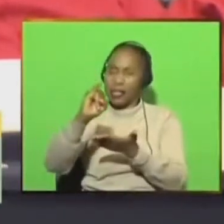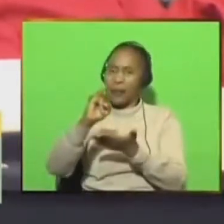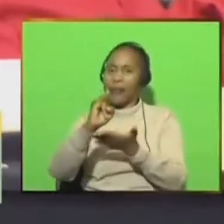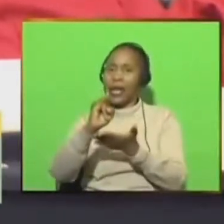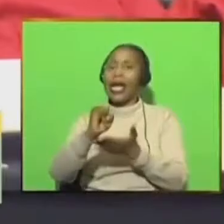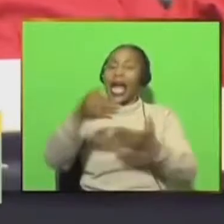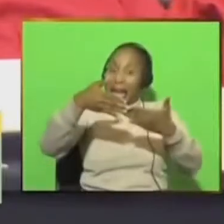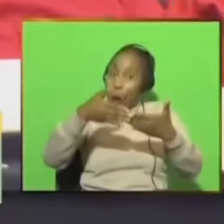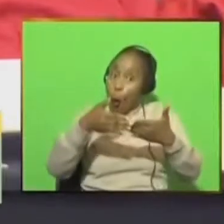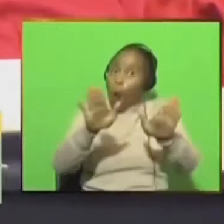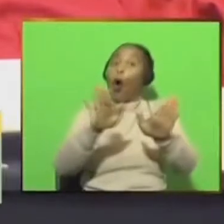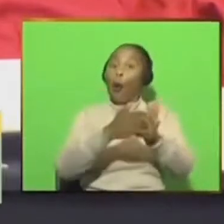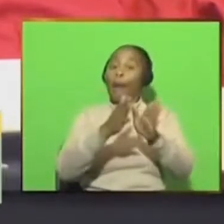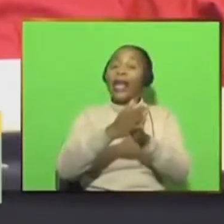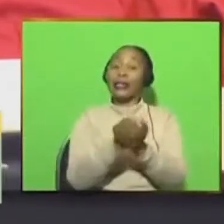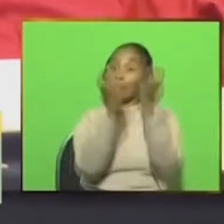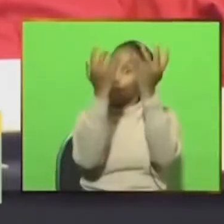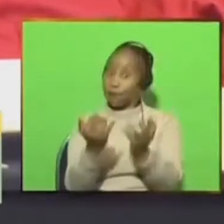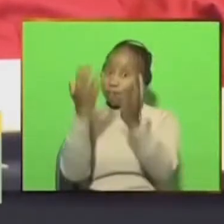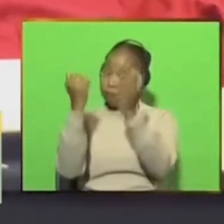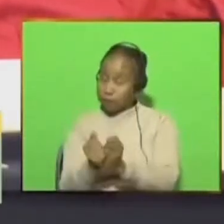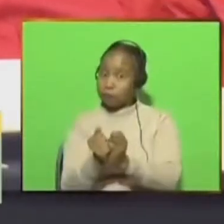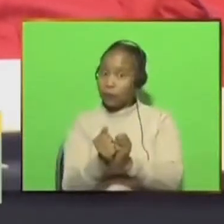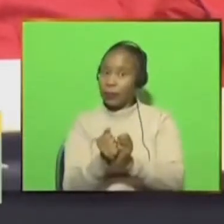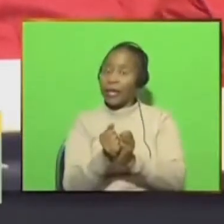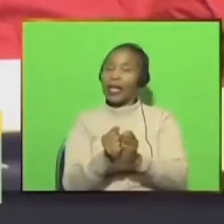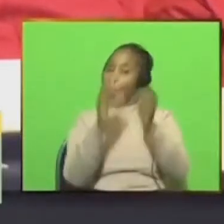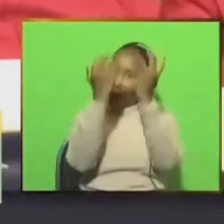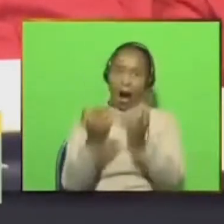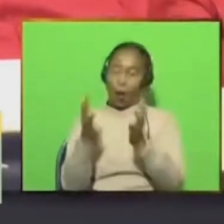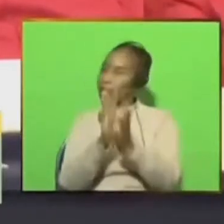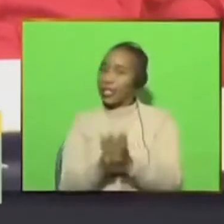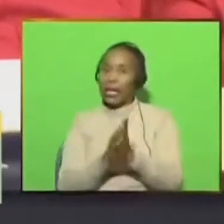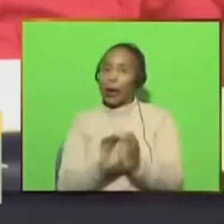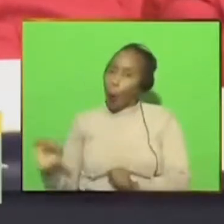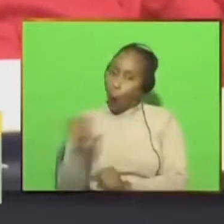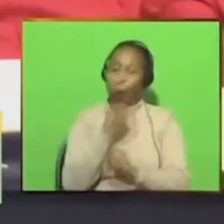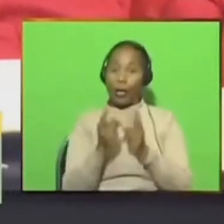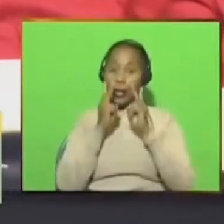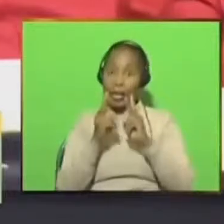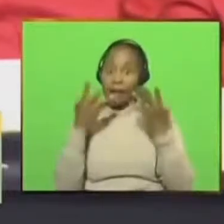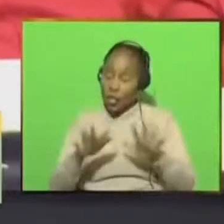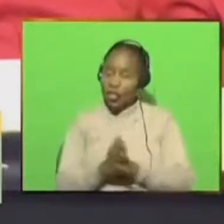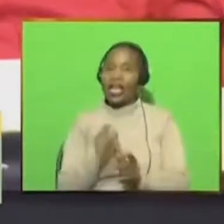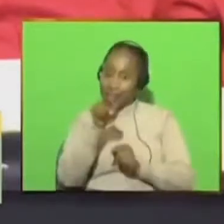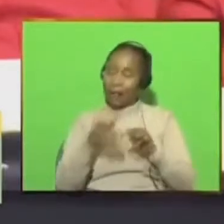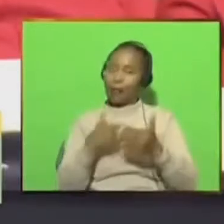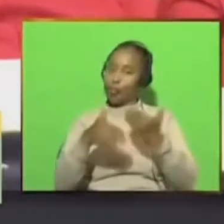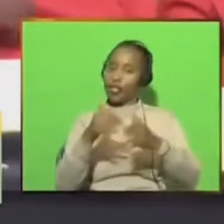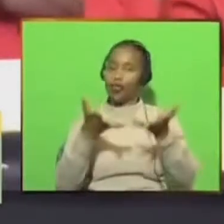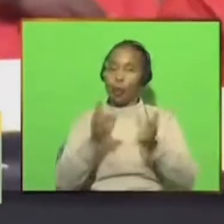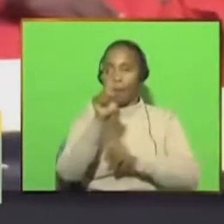ballot there, and then we count the votes in front of everyone. That is how we must proceed. Please.